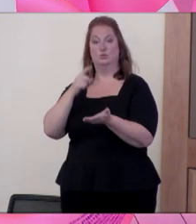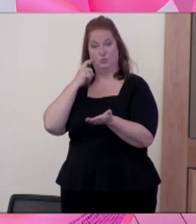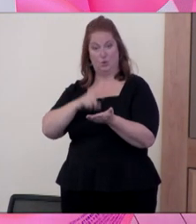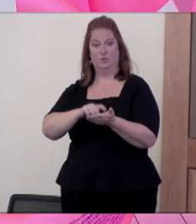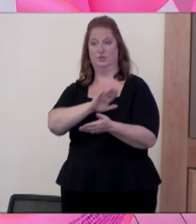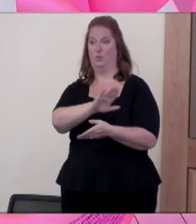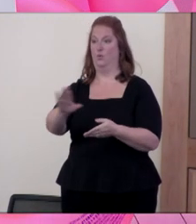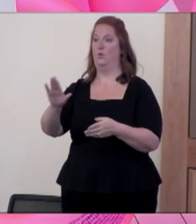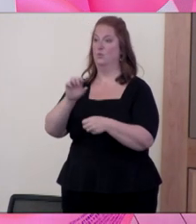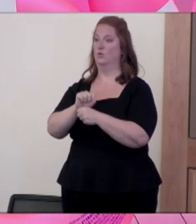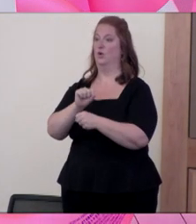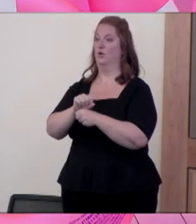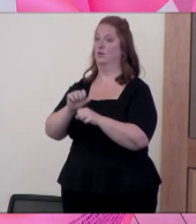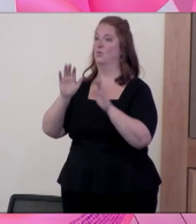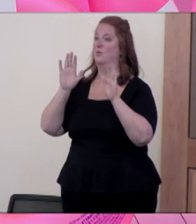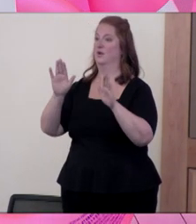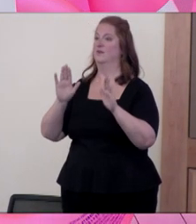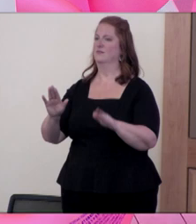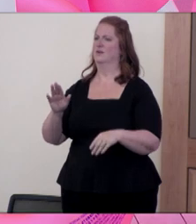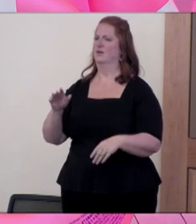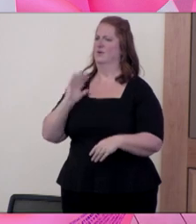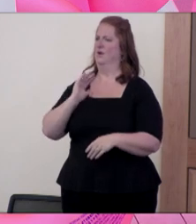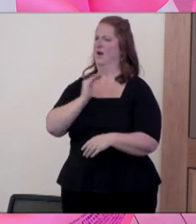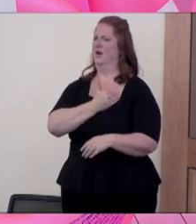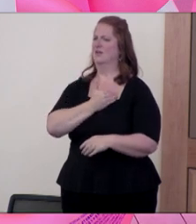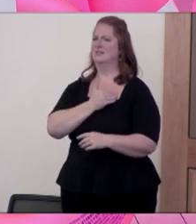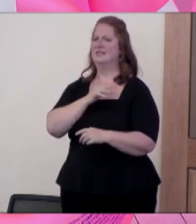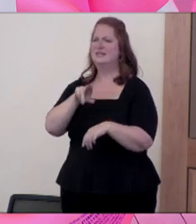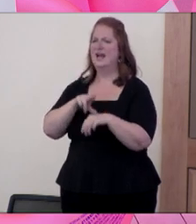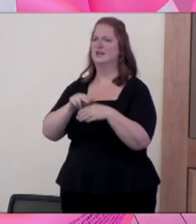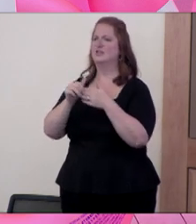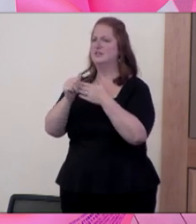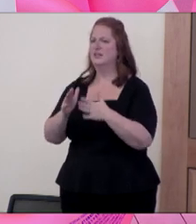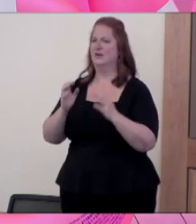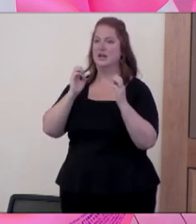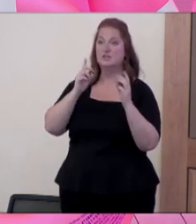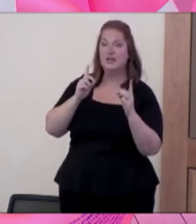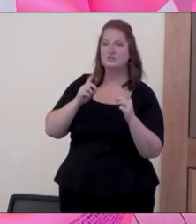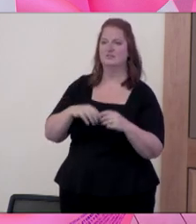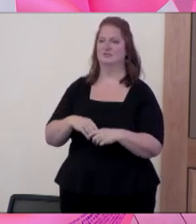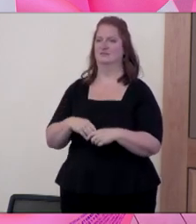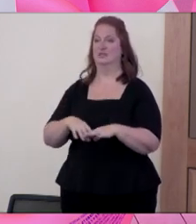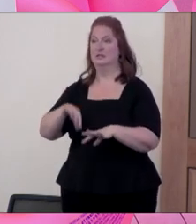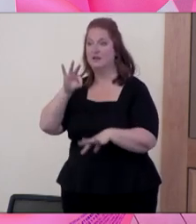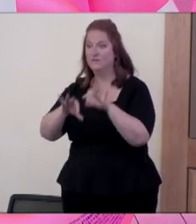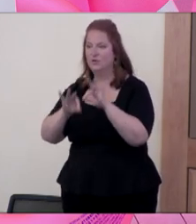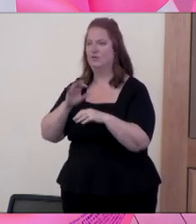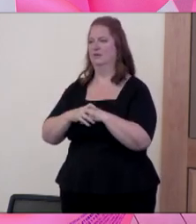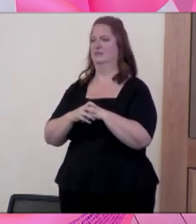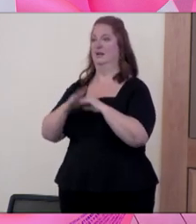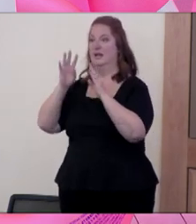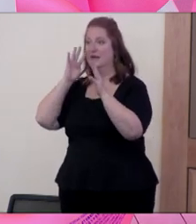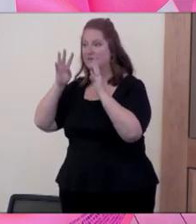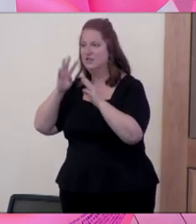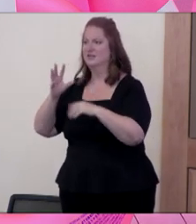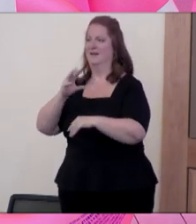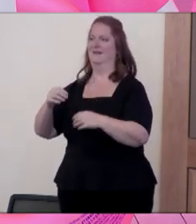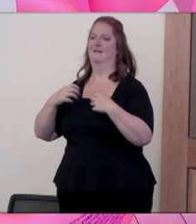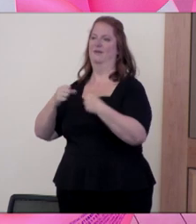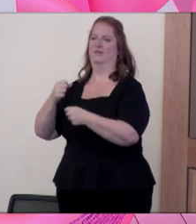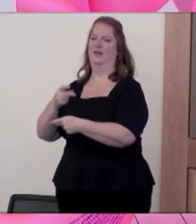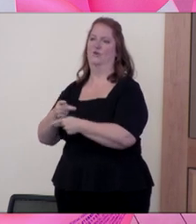You've made us a national leader in education, in discovery, in innovation and in